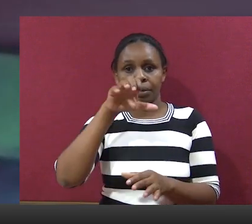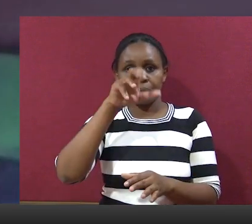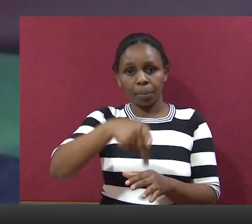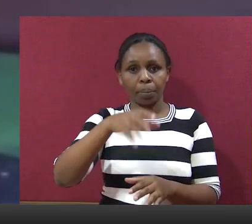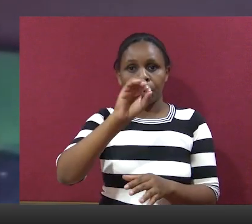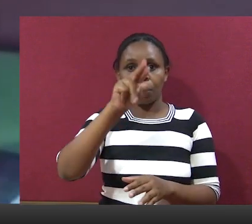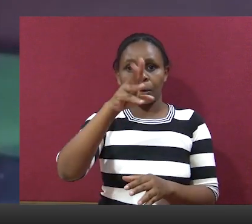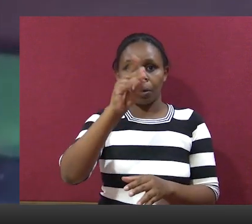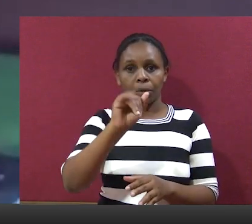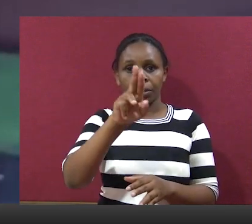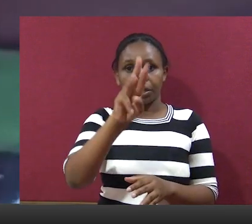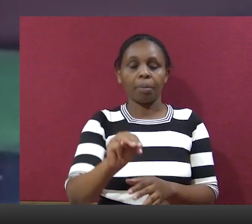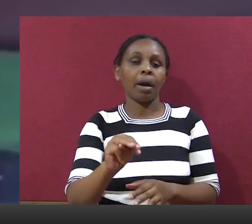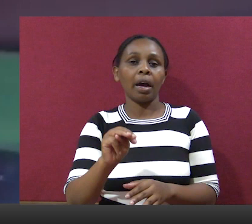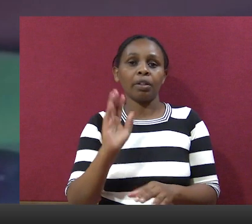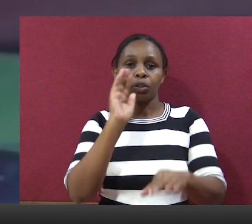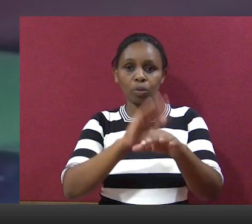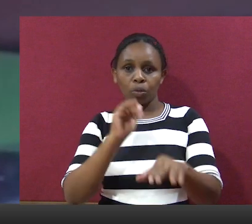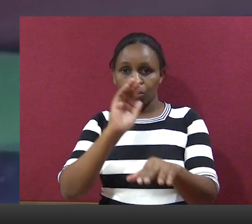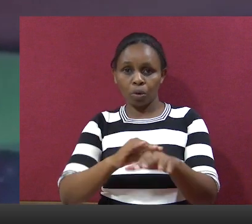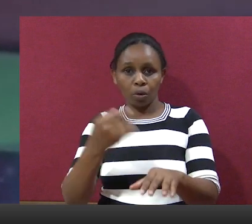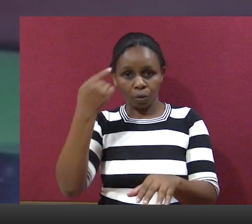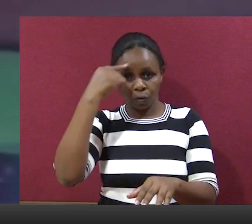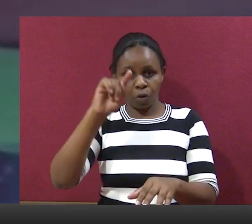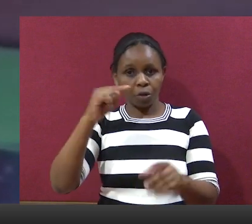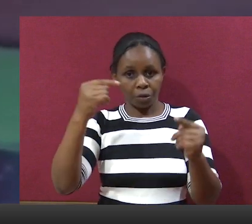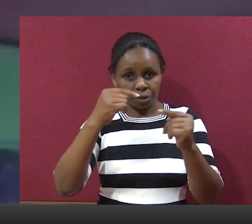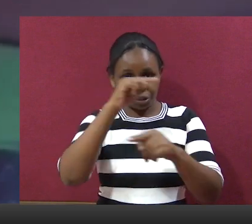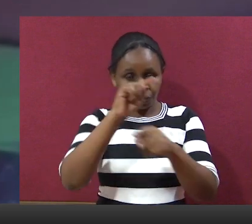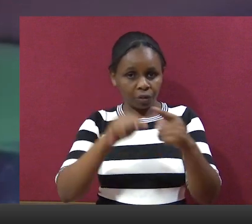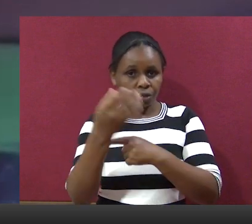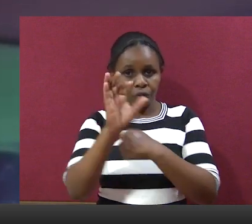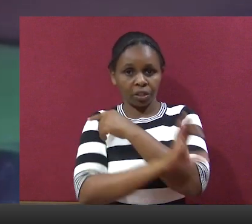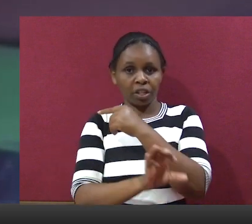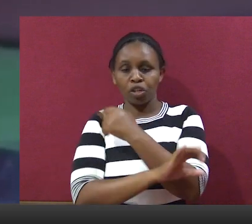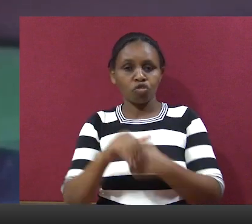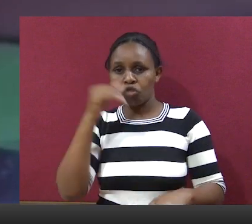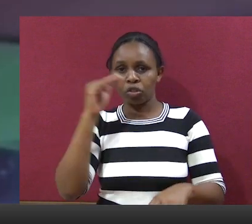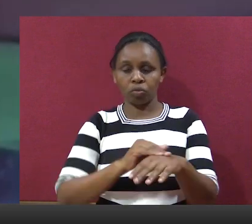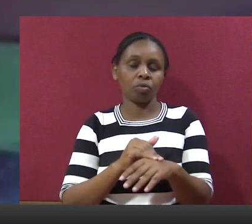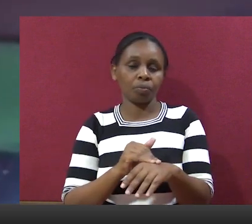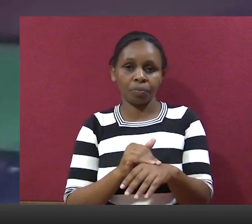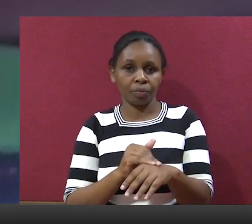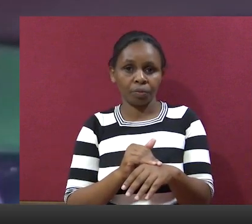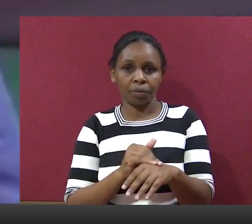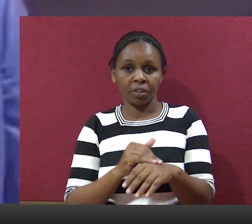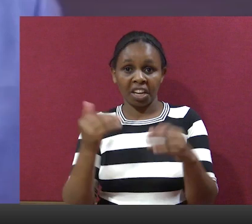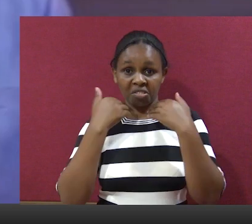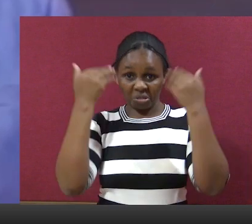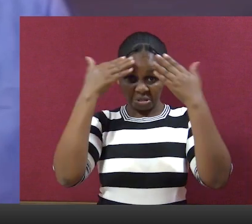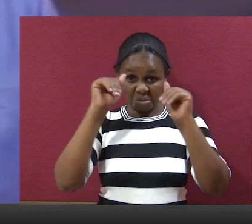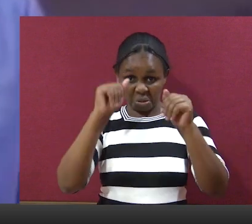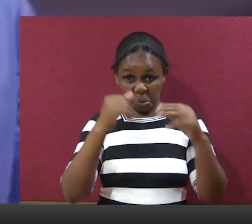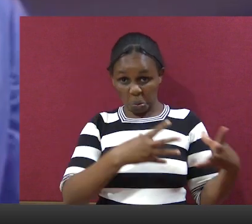and call for the cessation and the division of our country. It is very unfortunate. I did not know you can go that